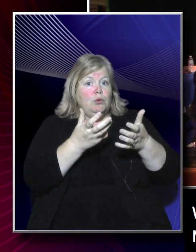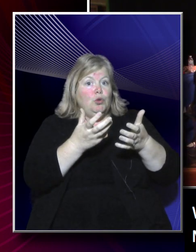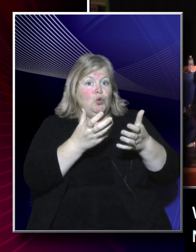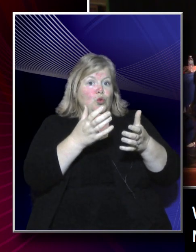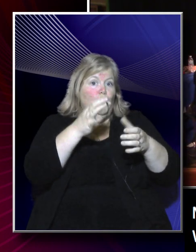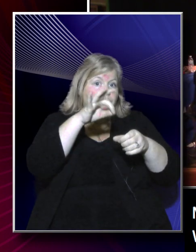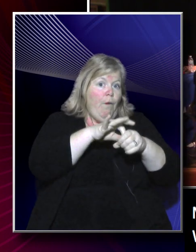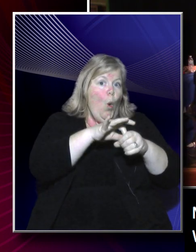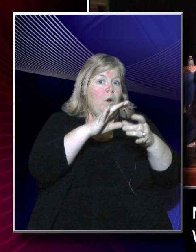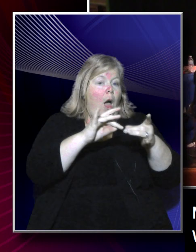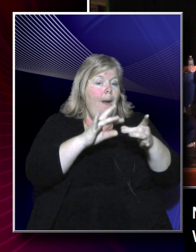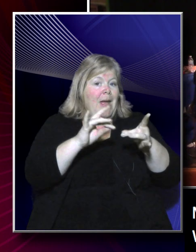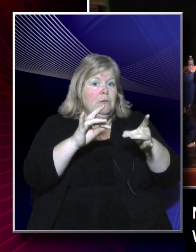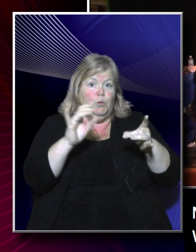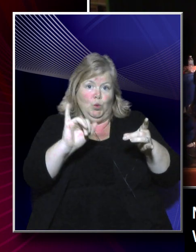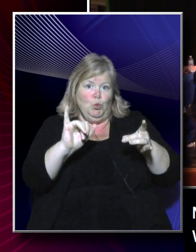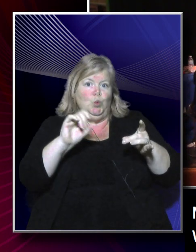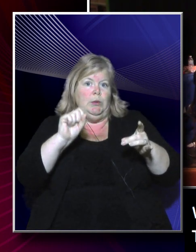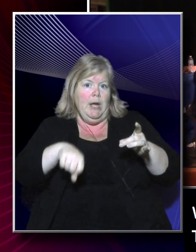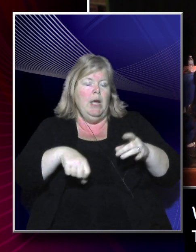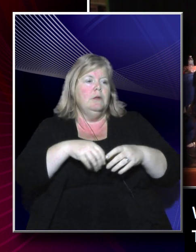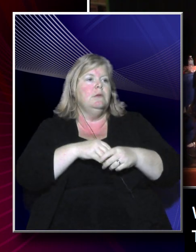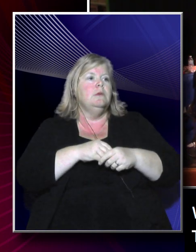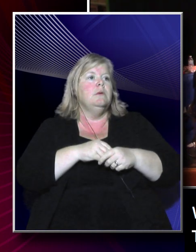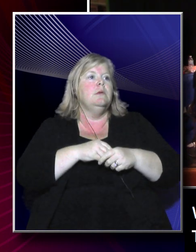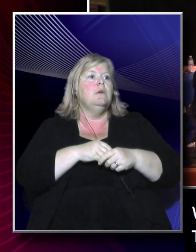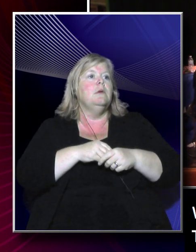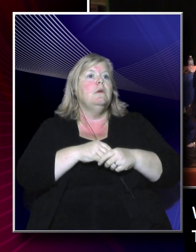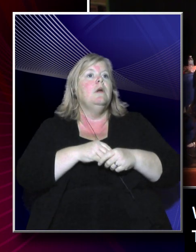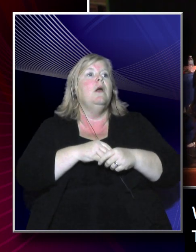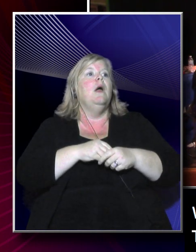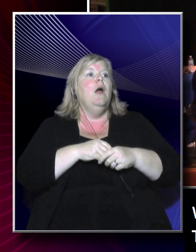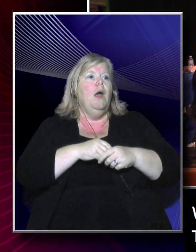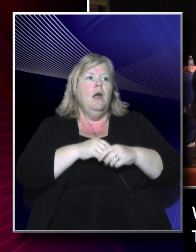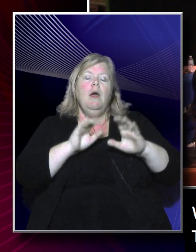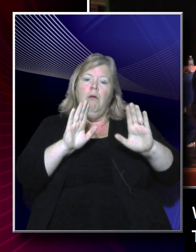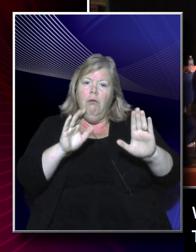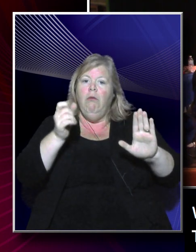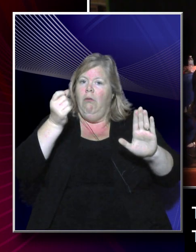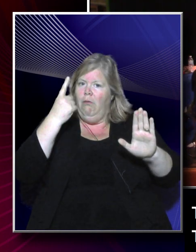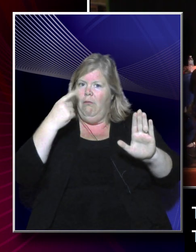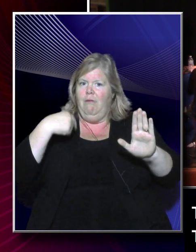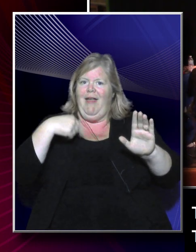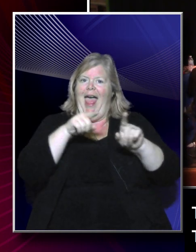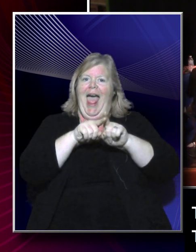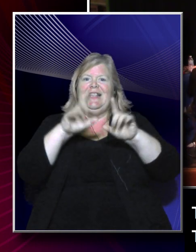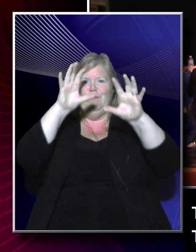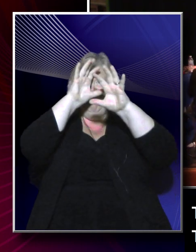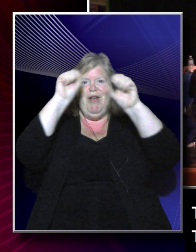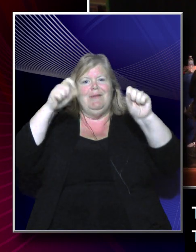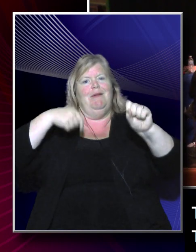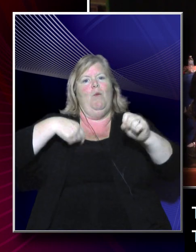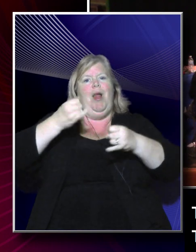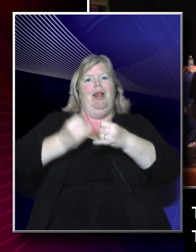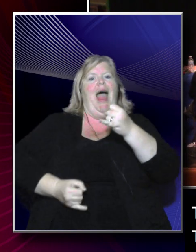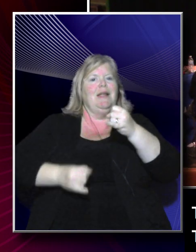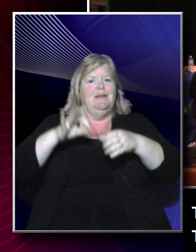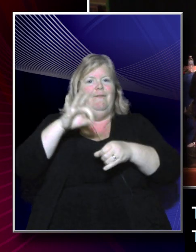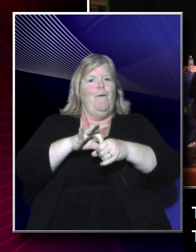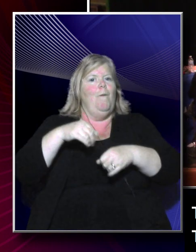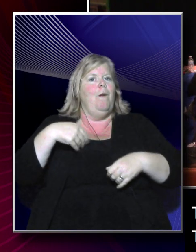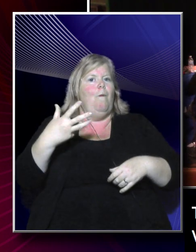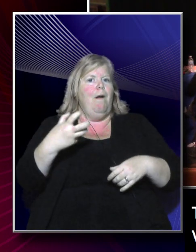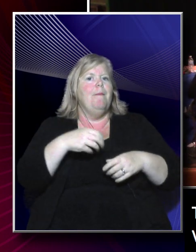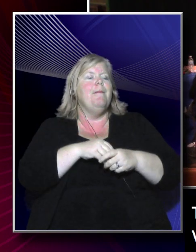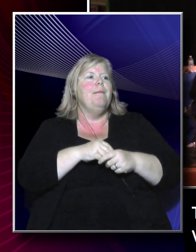vote, they can do that as well. I will take the one prerogative, which as the president, I will vote last.